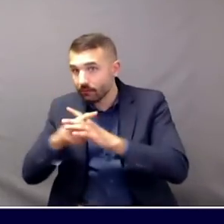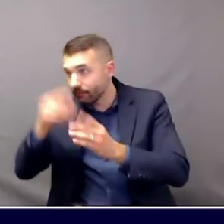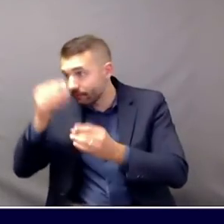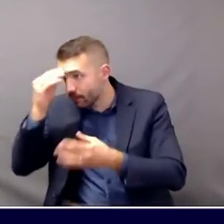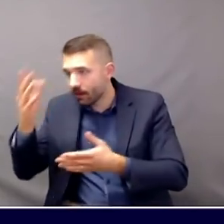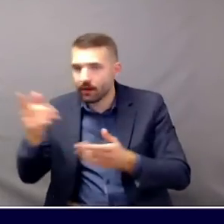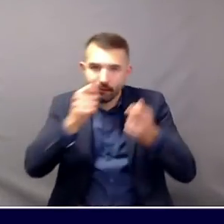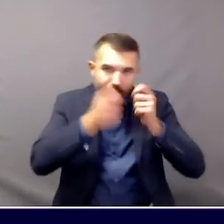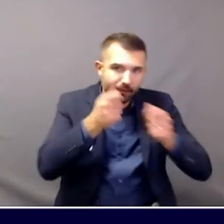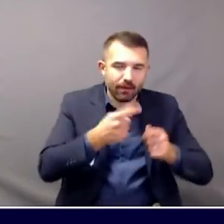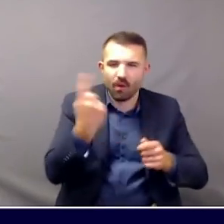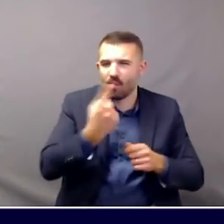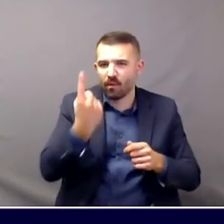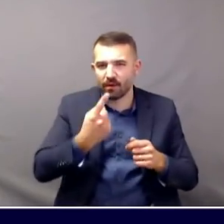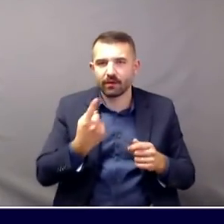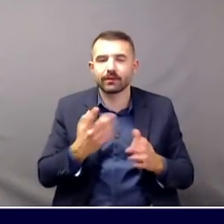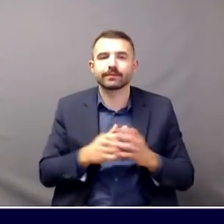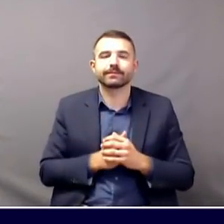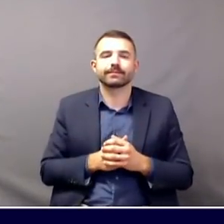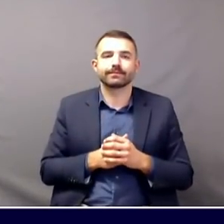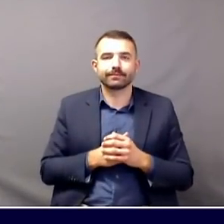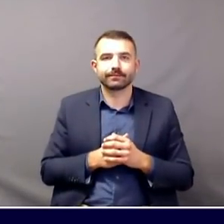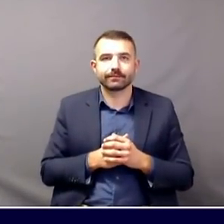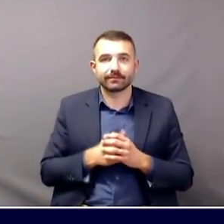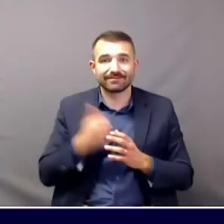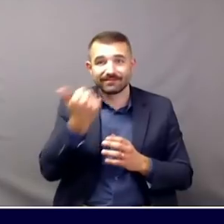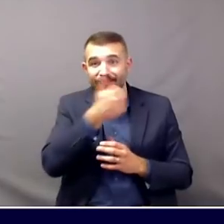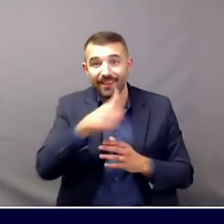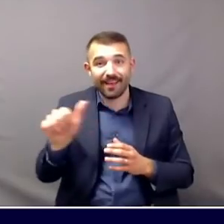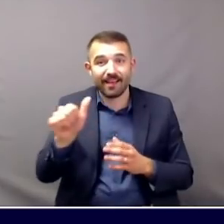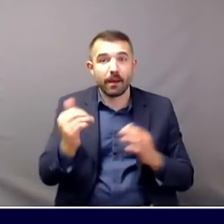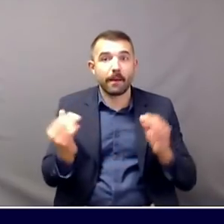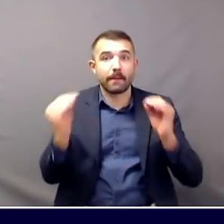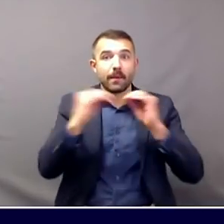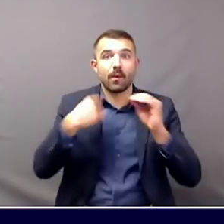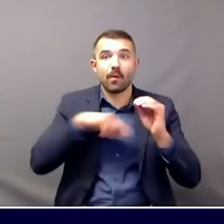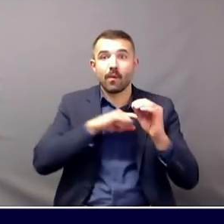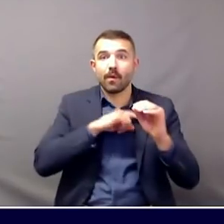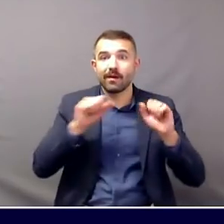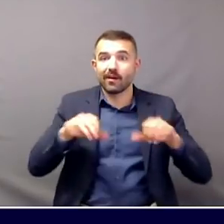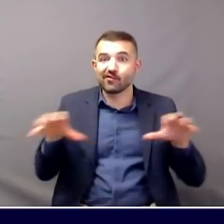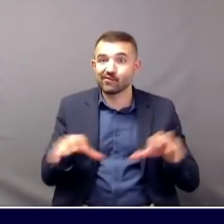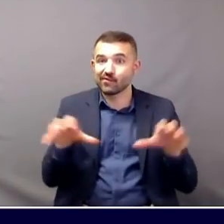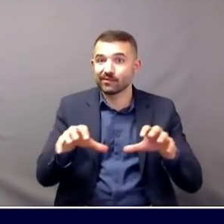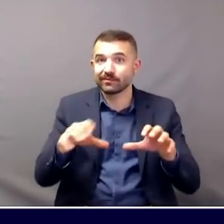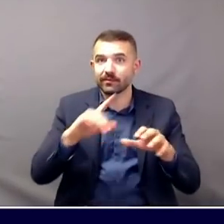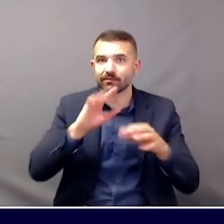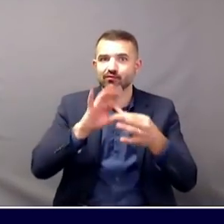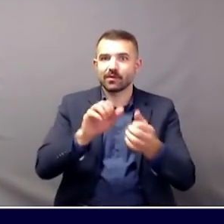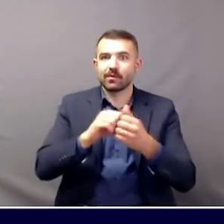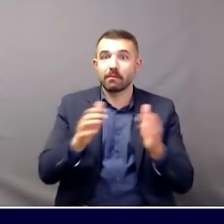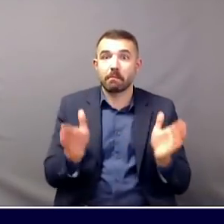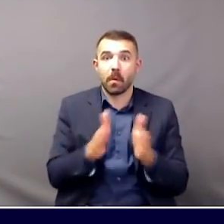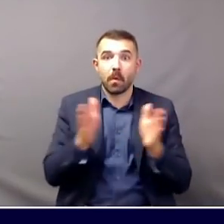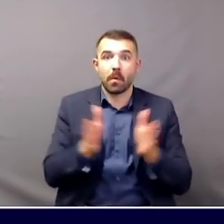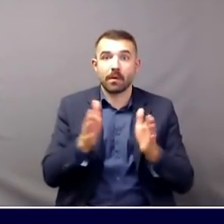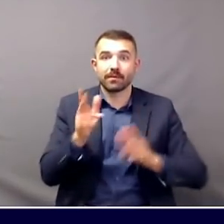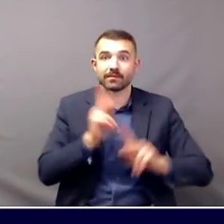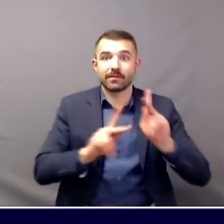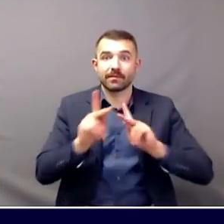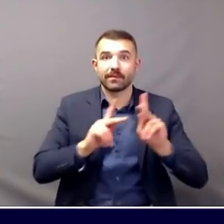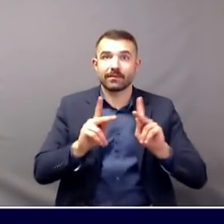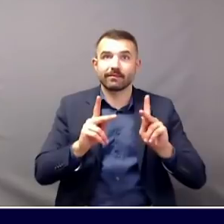to sort of protect against some of these small family gatherings where we know a lot of this spread is happening? Is there anything from a